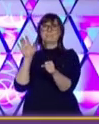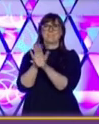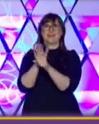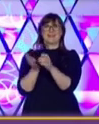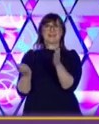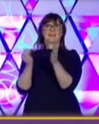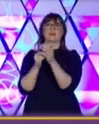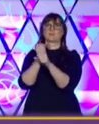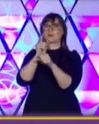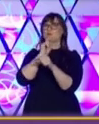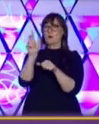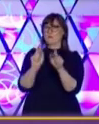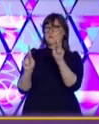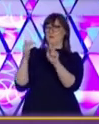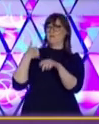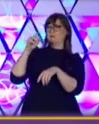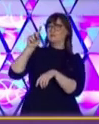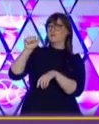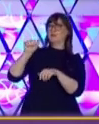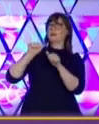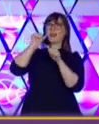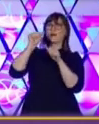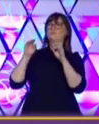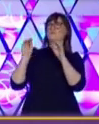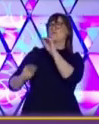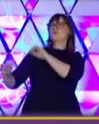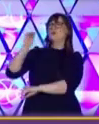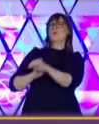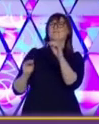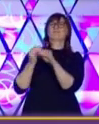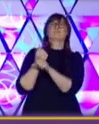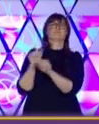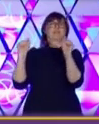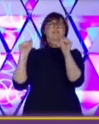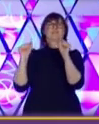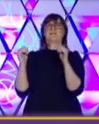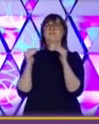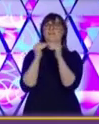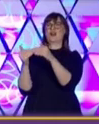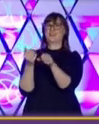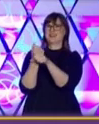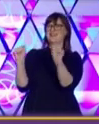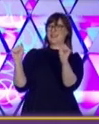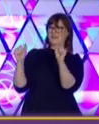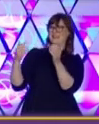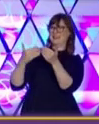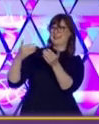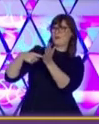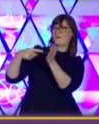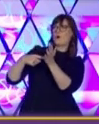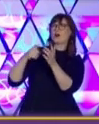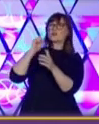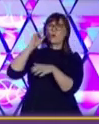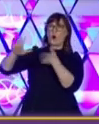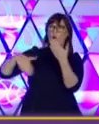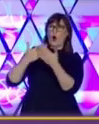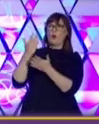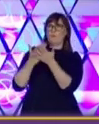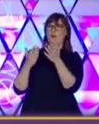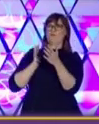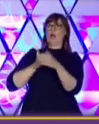to ensure that people with disabilities can move freely, fairly, safely, and affordably through every part of our